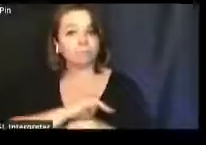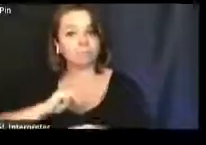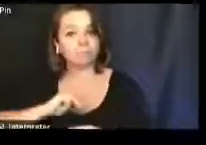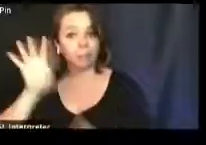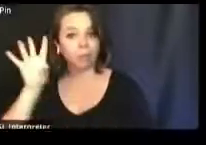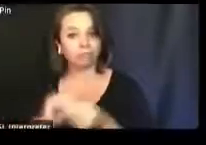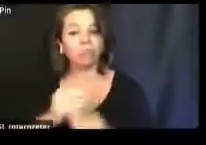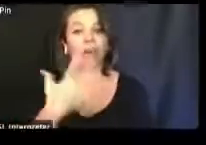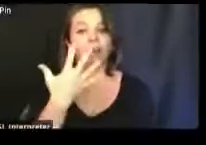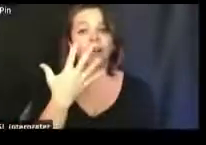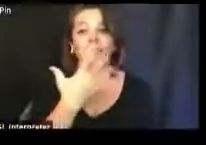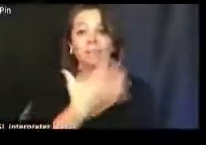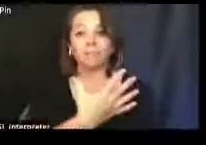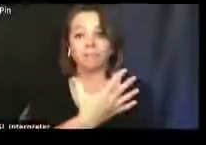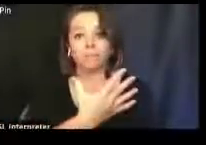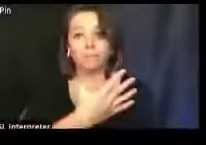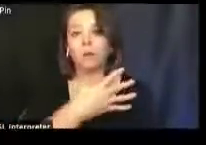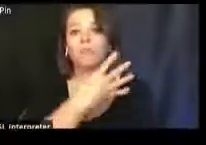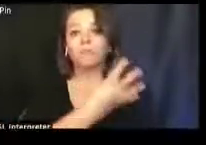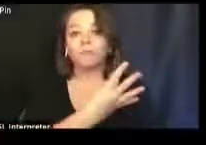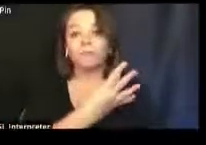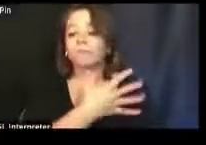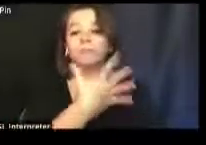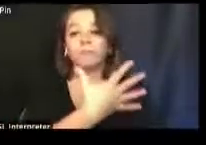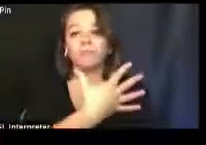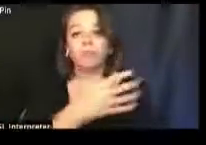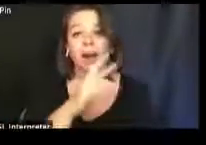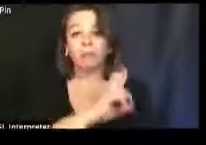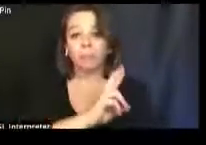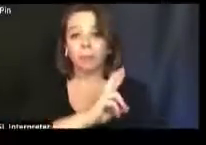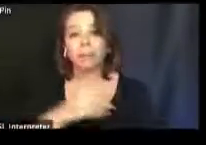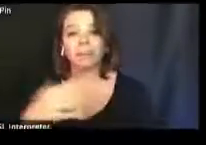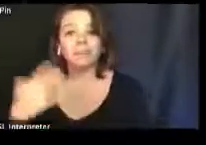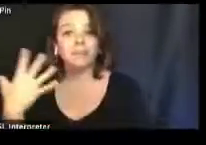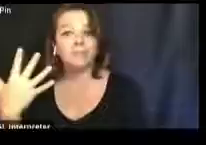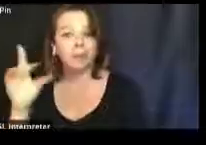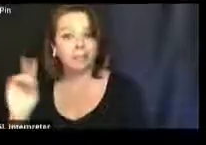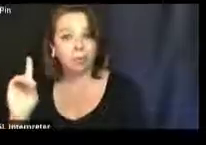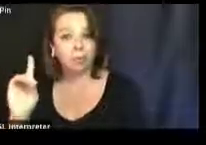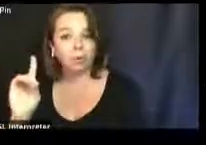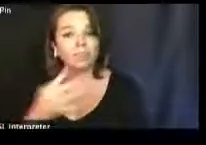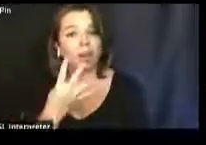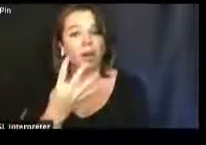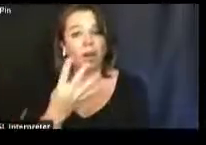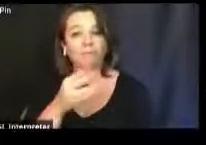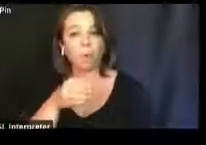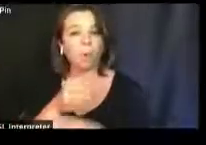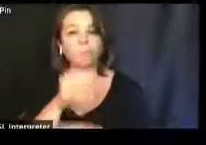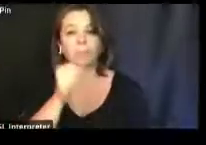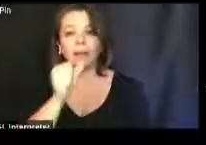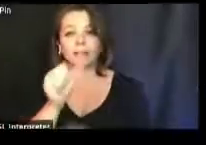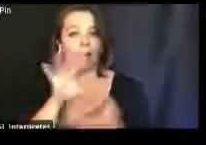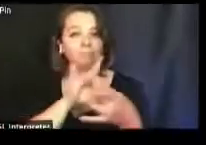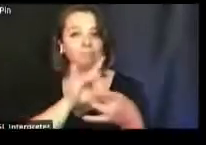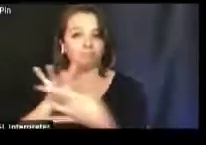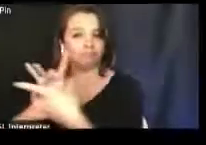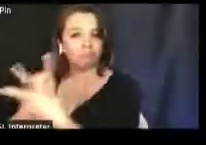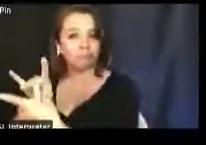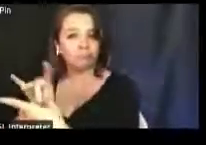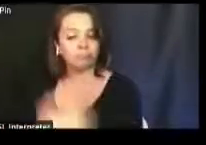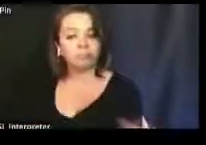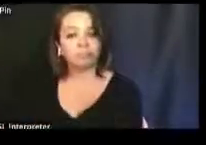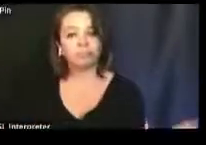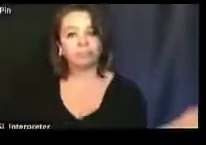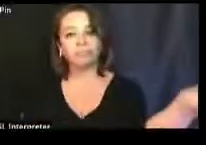5 Democrats, and 4 not affiliated with either of those two parties. The commission must draw the district lines in conformity with